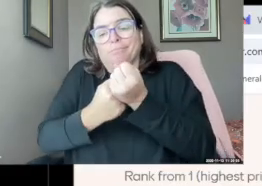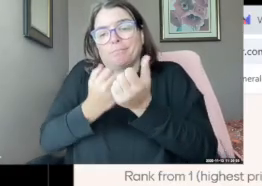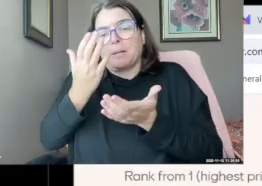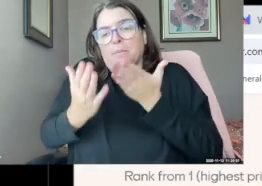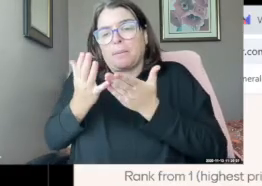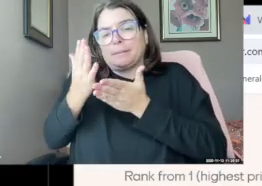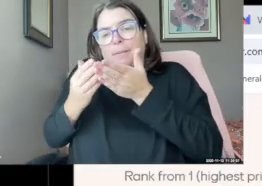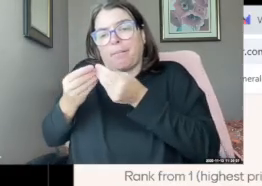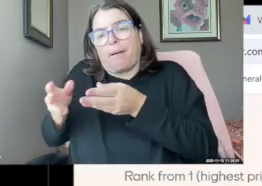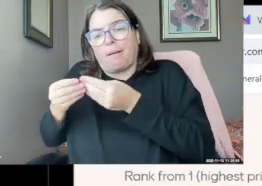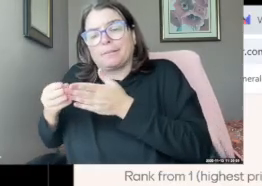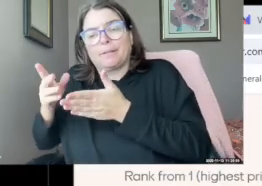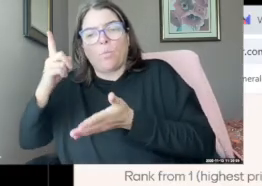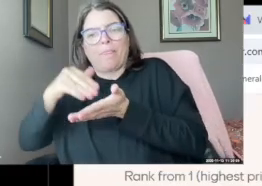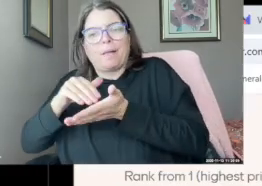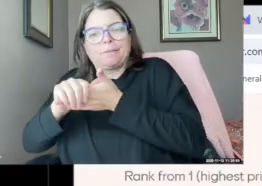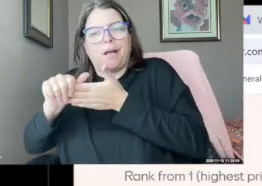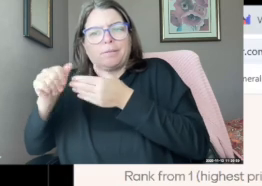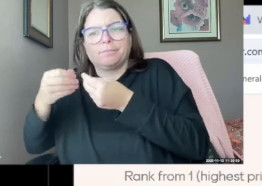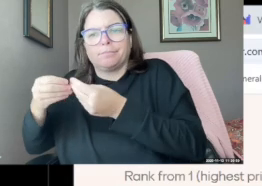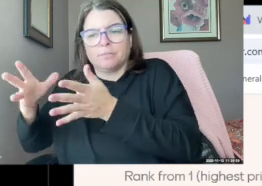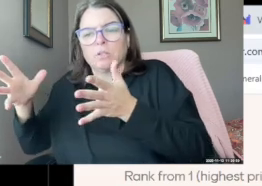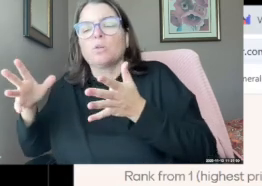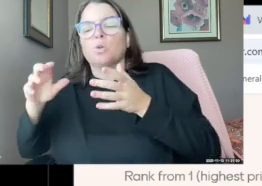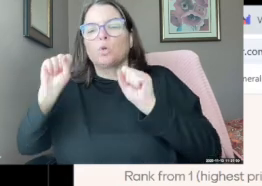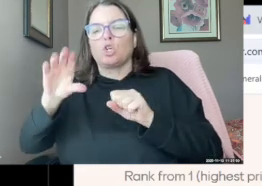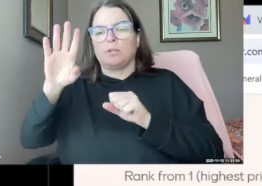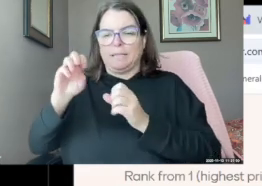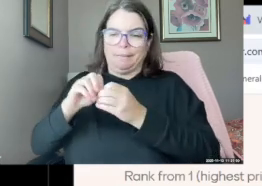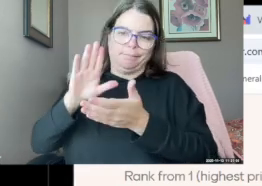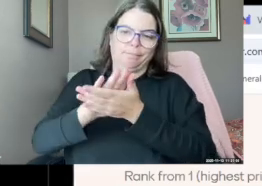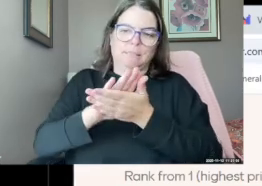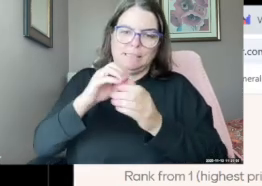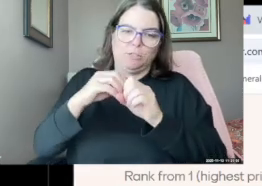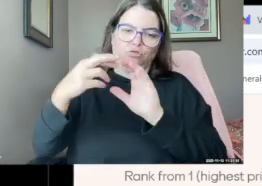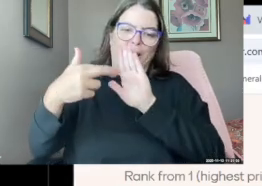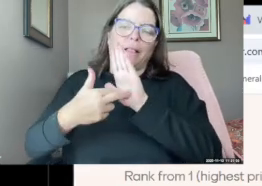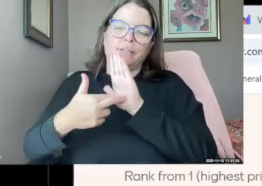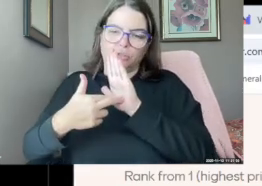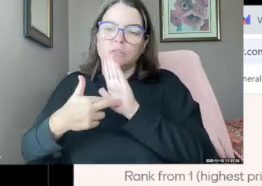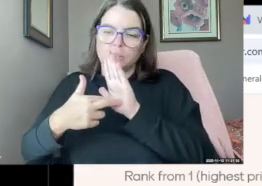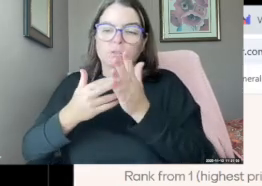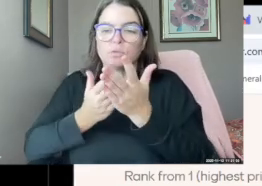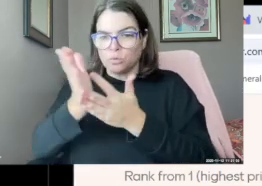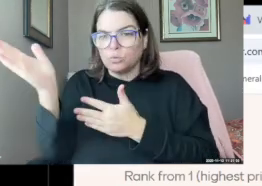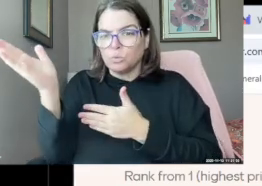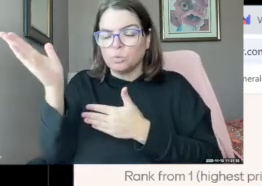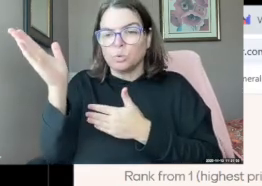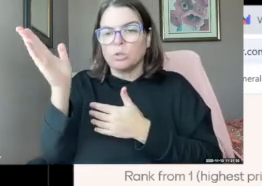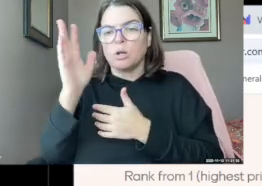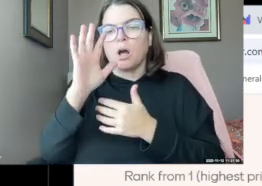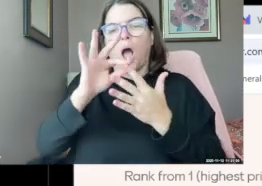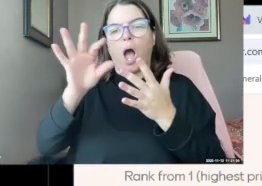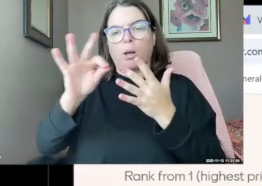into regulation that can buttress maybe losses of to the tune of a couple $1,000s